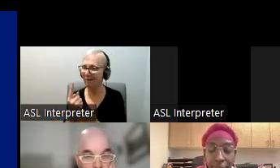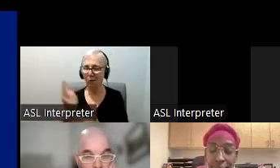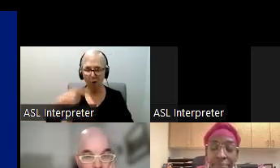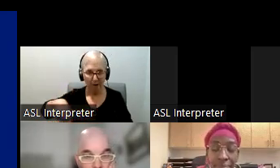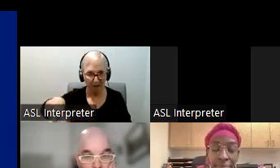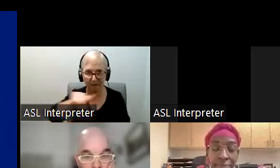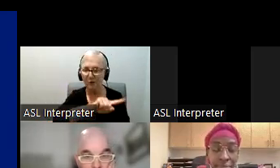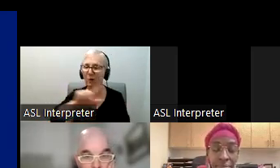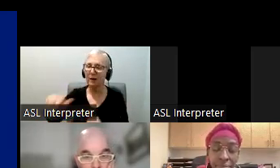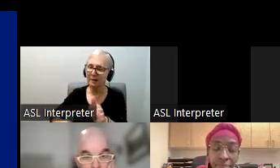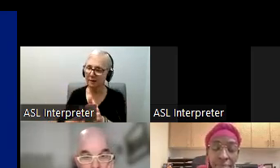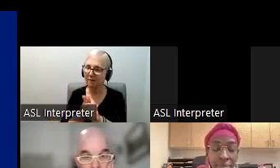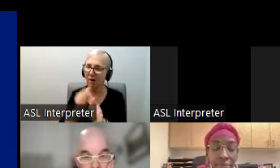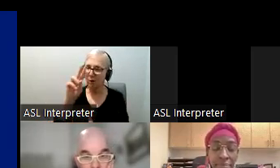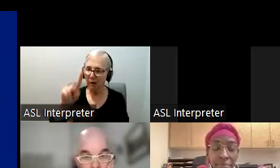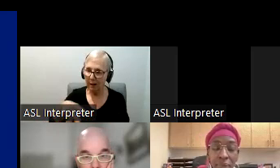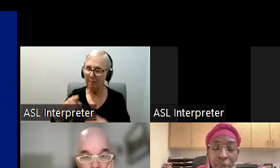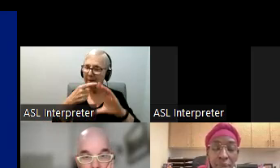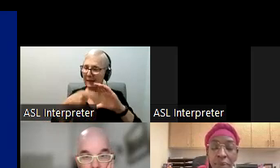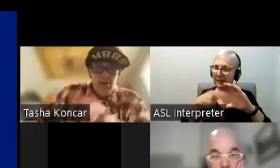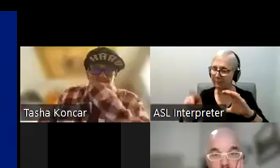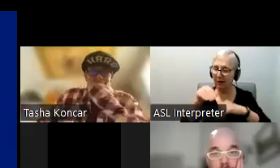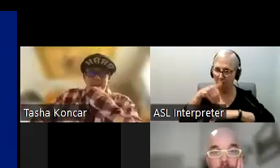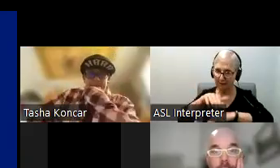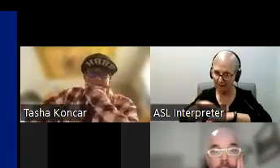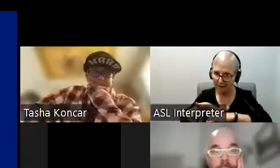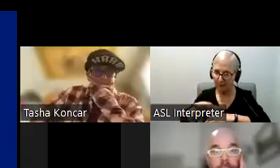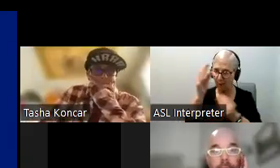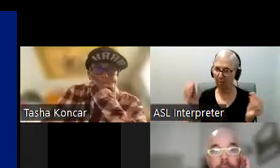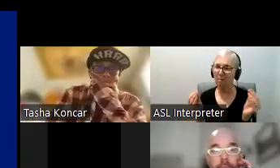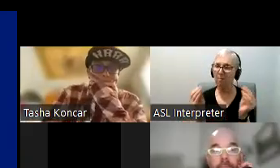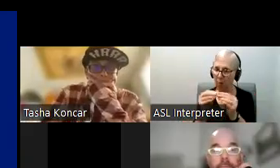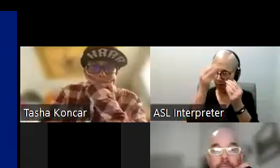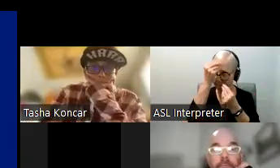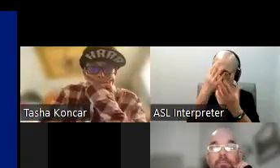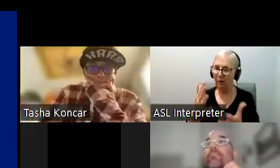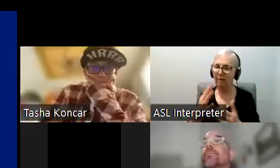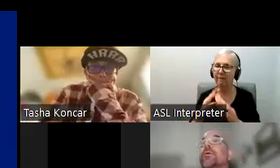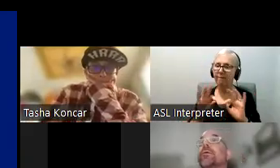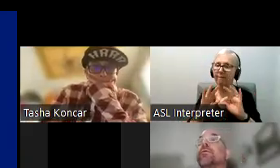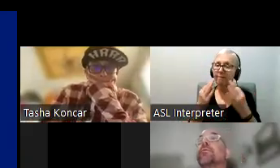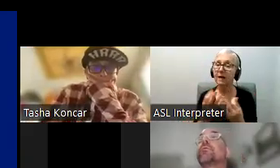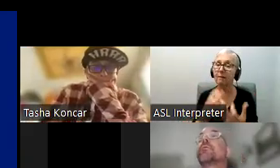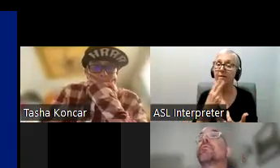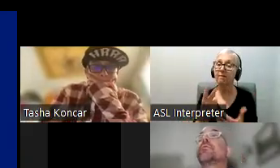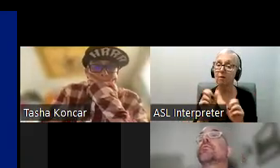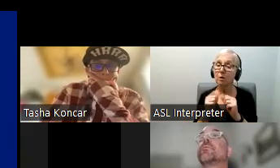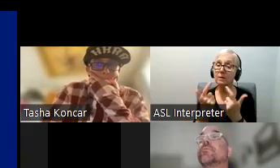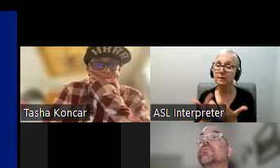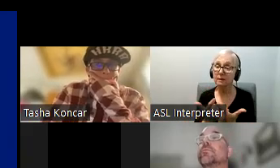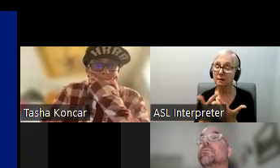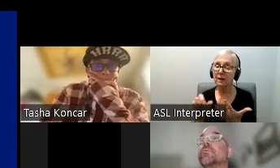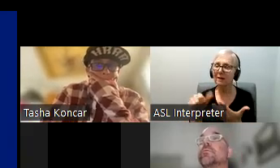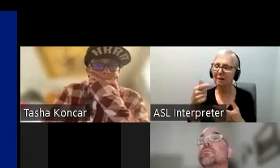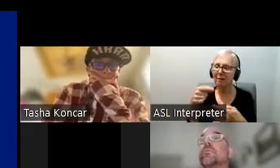some follow-up, I know I have a follow-up email to send to all of you with some more information on Family Voice Council, and a couple of